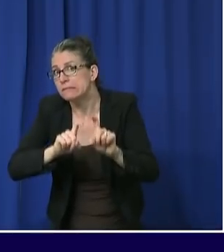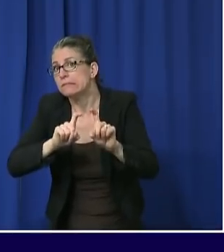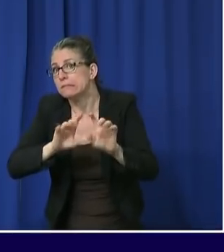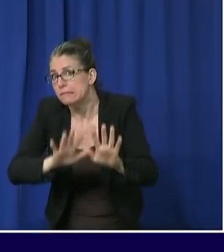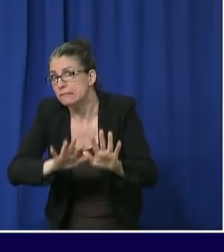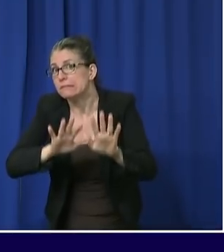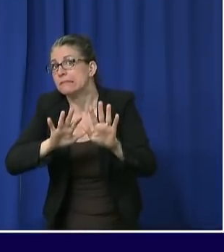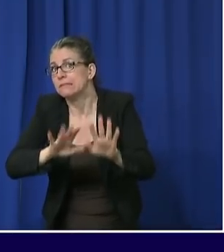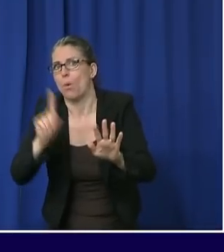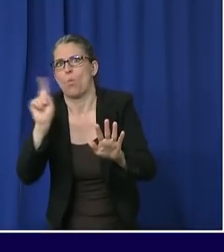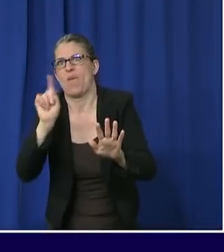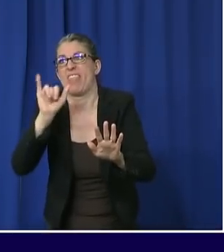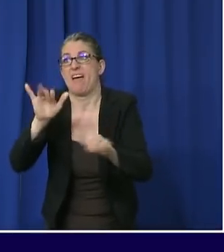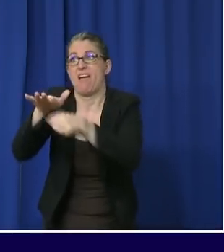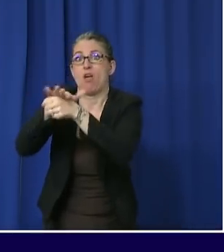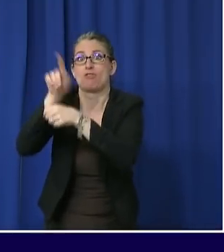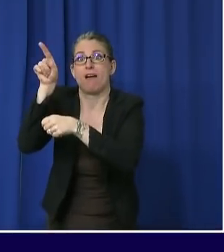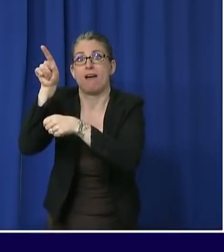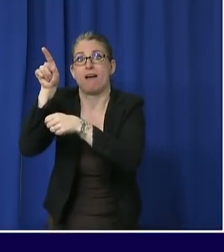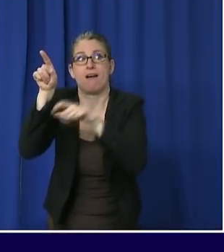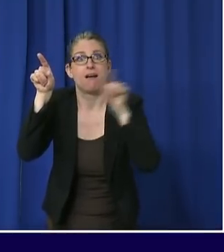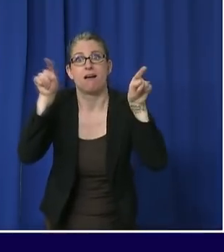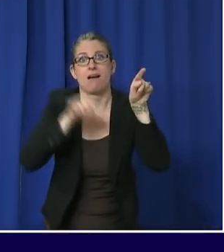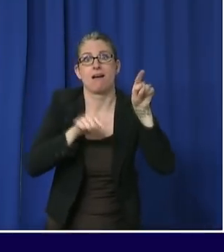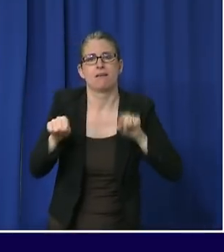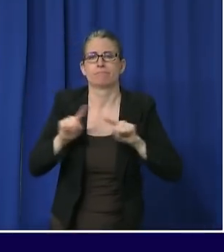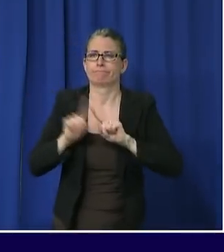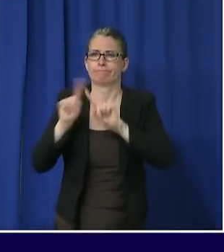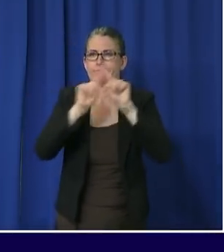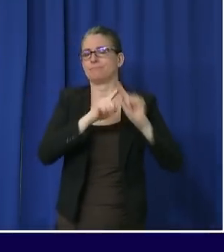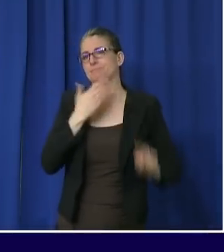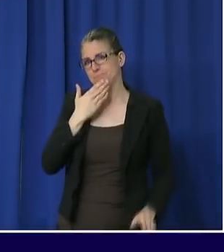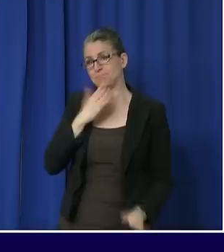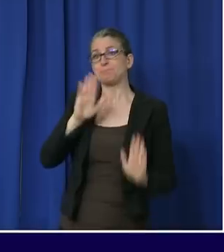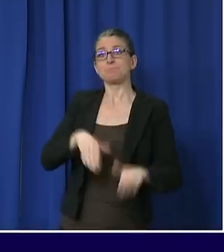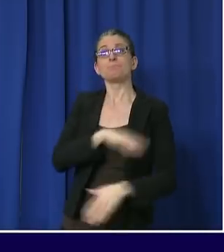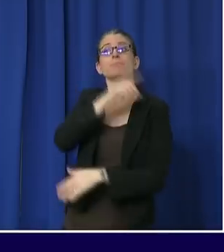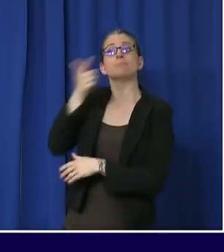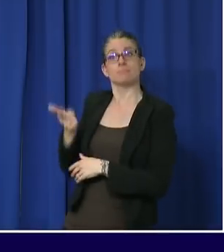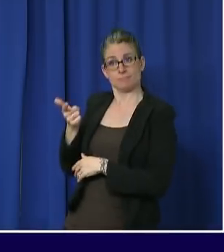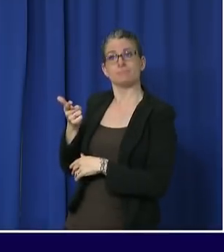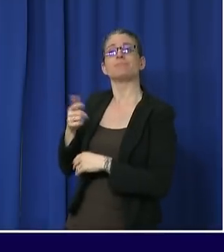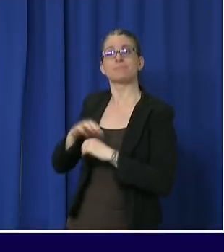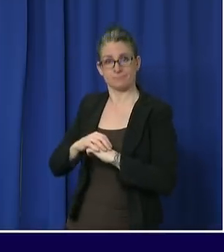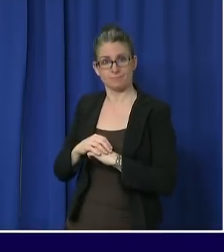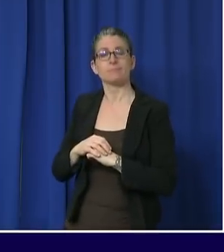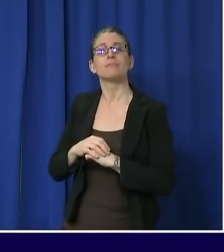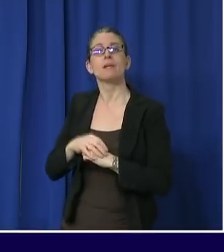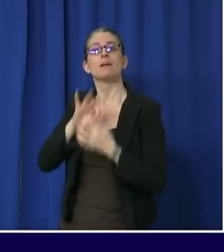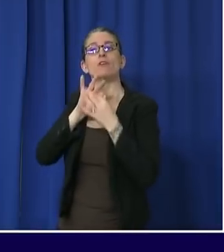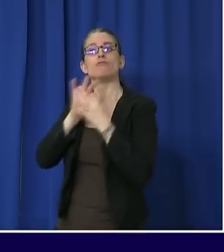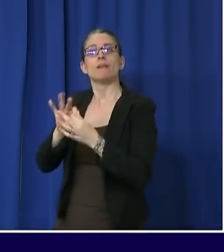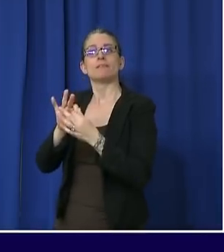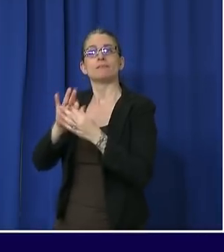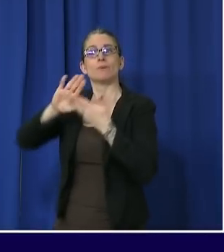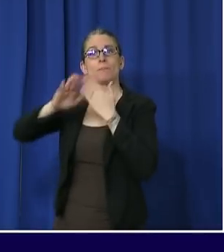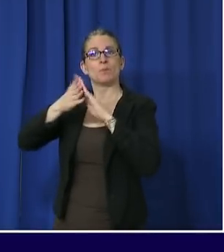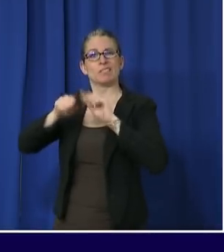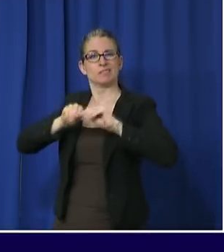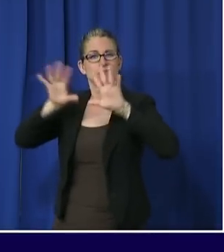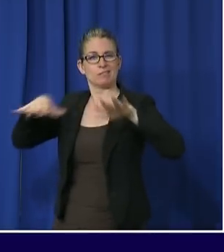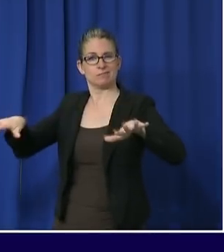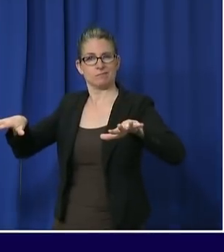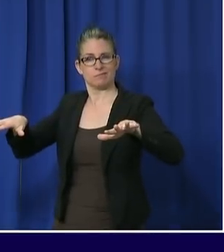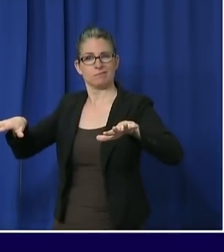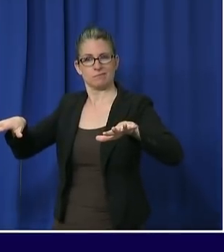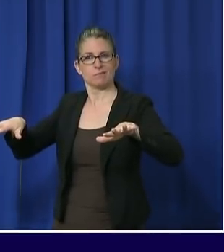Okay, thank you. Of the 4 counties that have had community transmission, I was wondering, does that designation ever go away, or once it's happened,